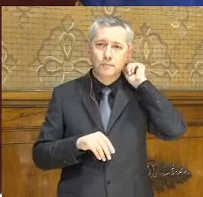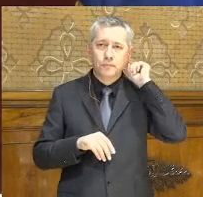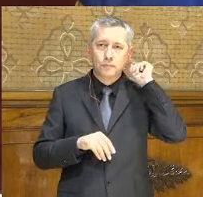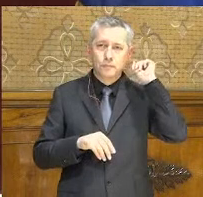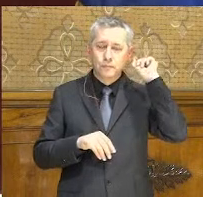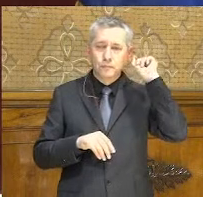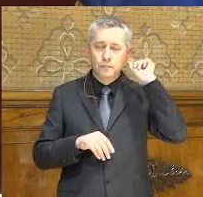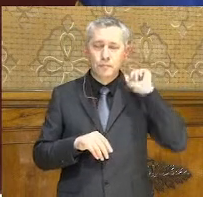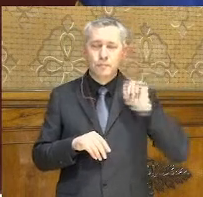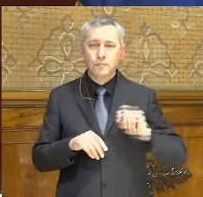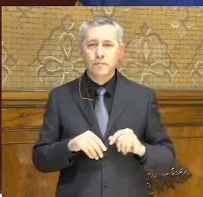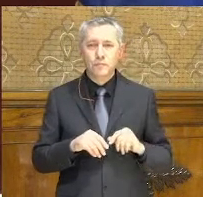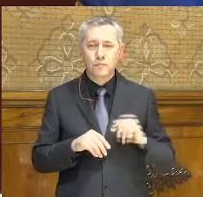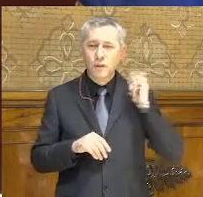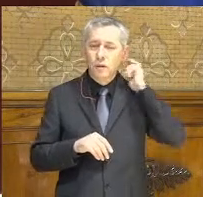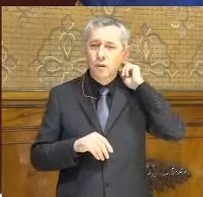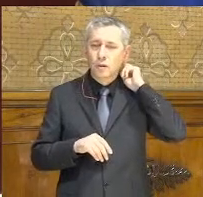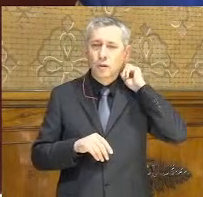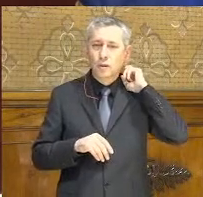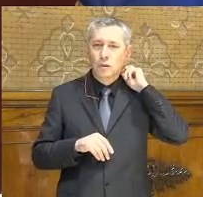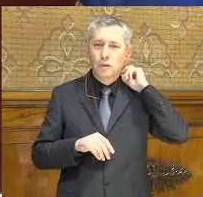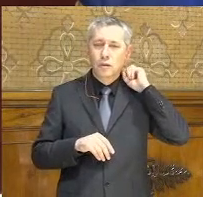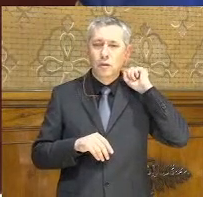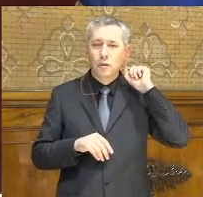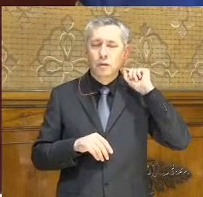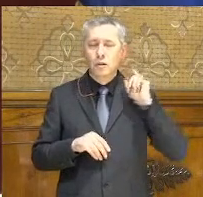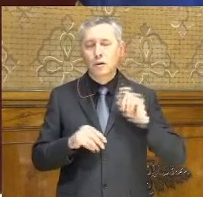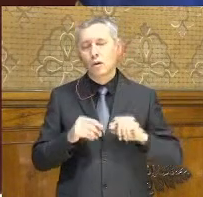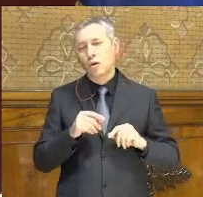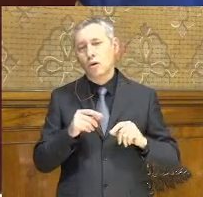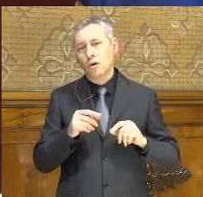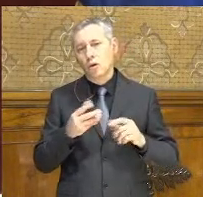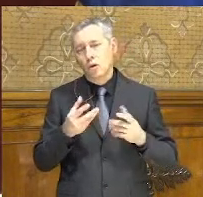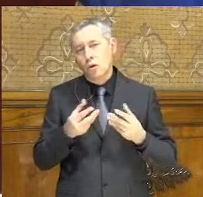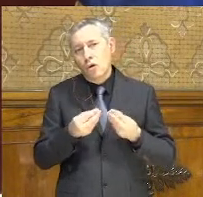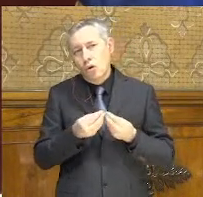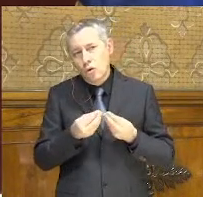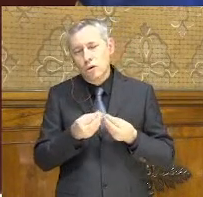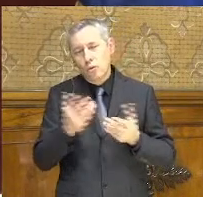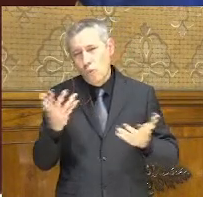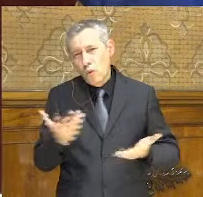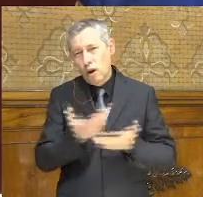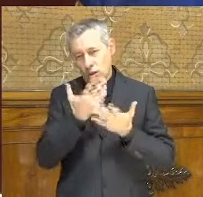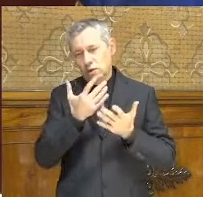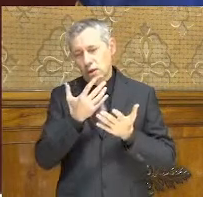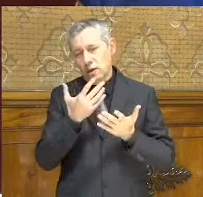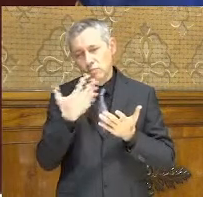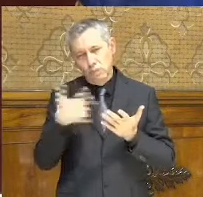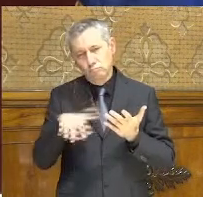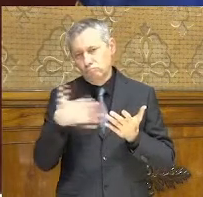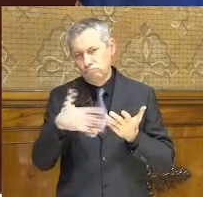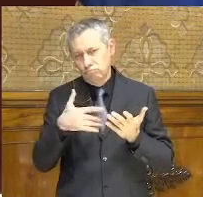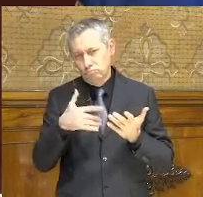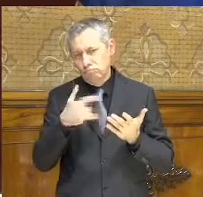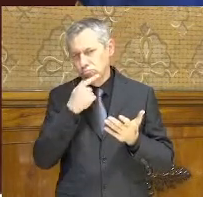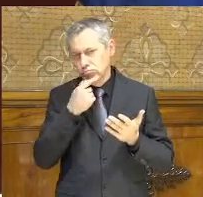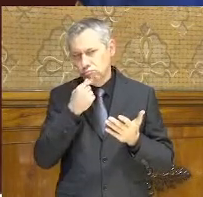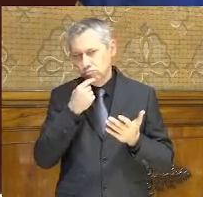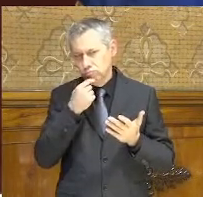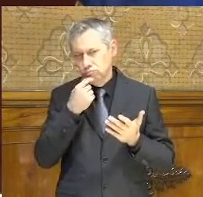a very interesting and I think very significant thought of Michel